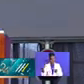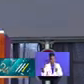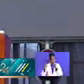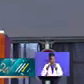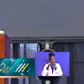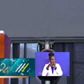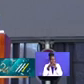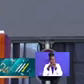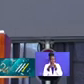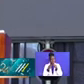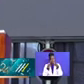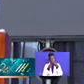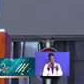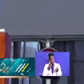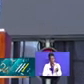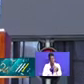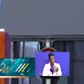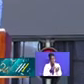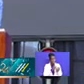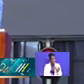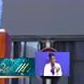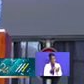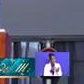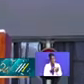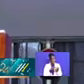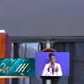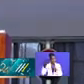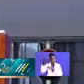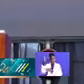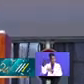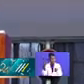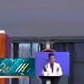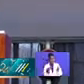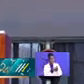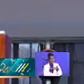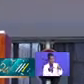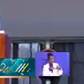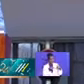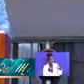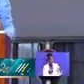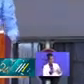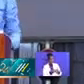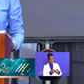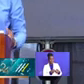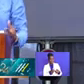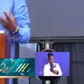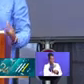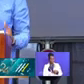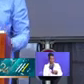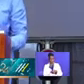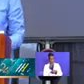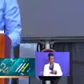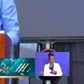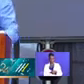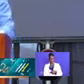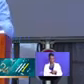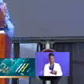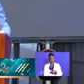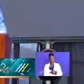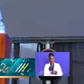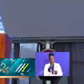aligning to the message that God has put in the heart of the set man of the house the the